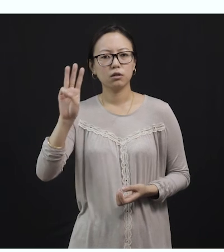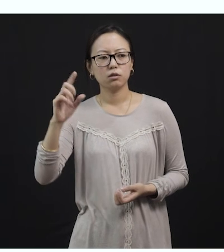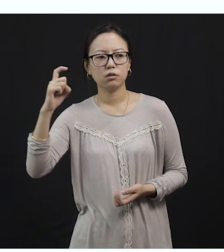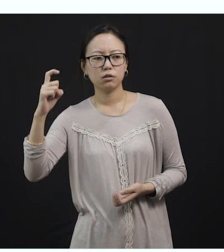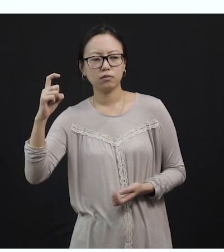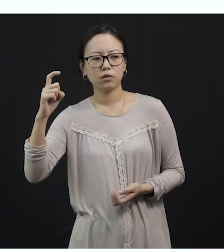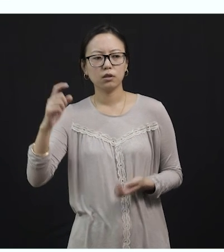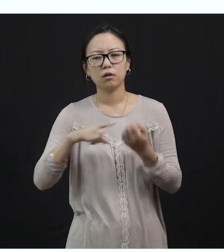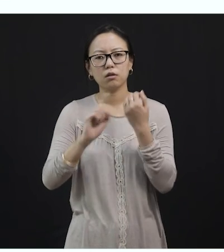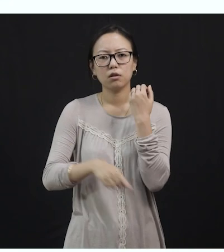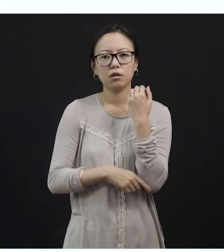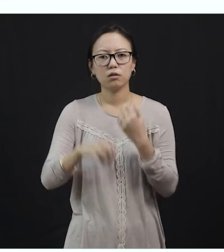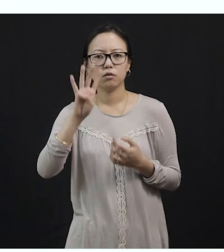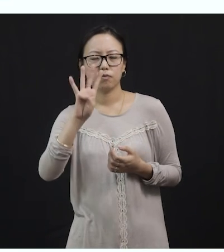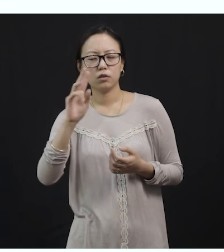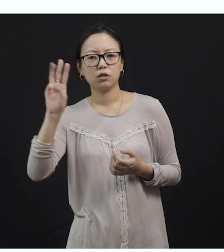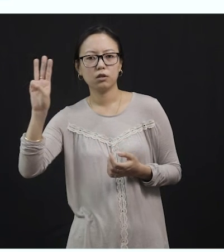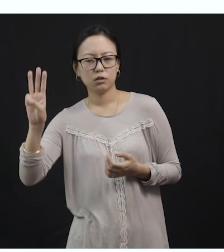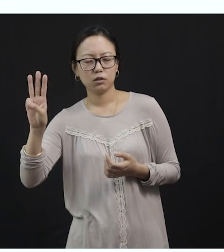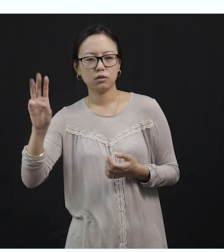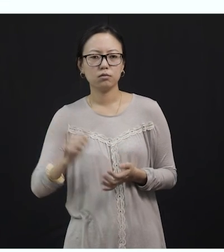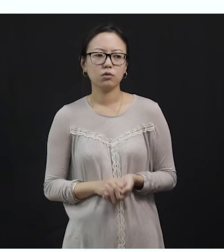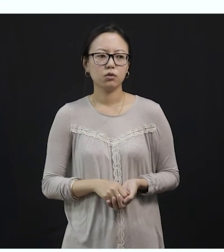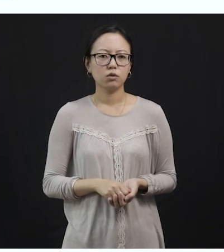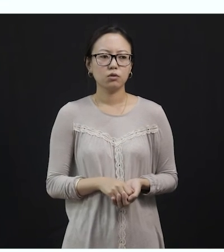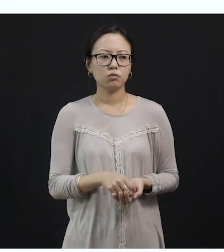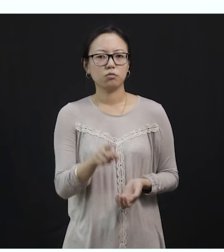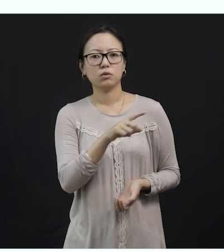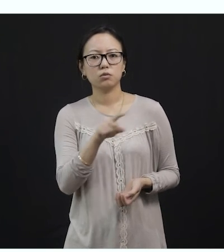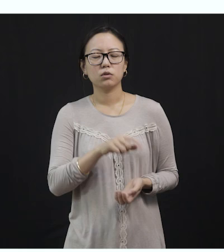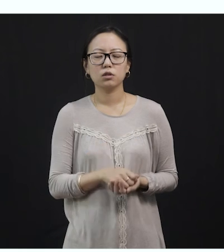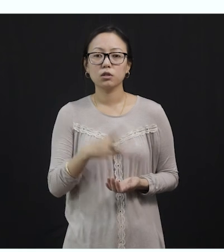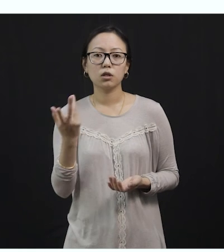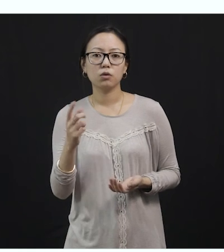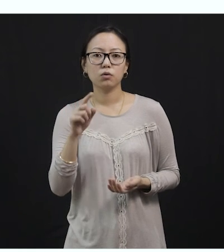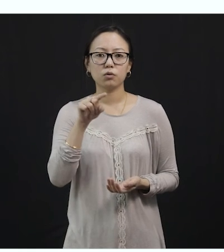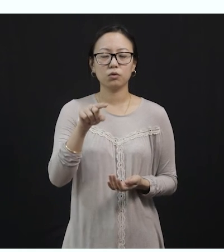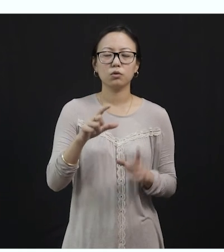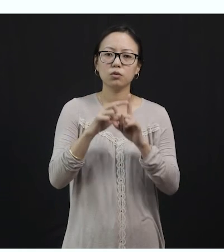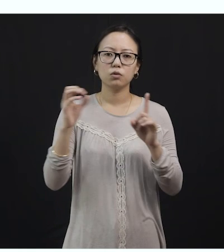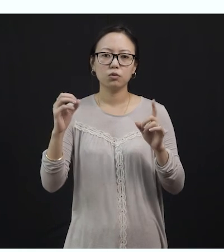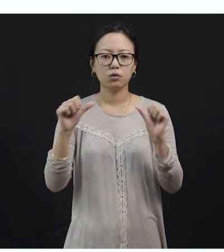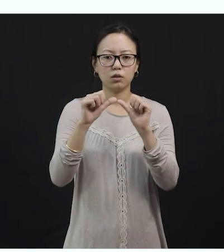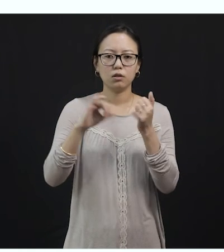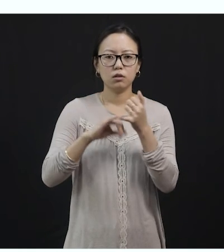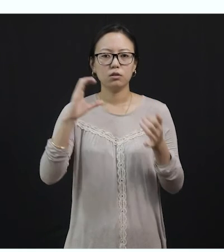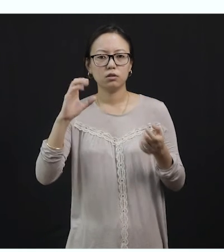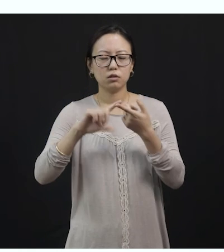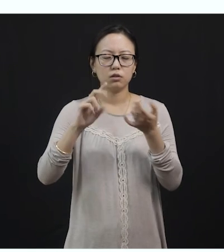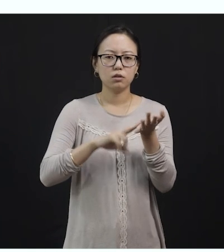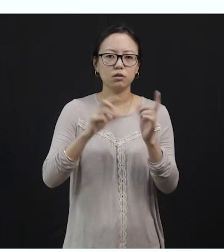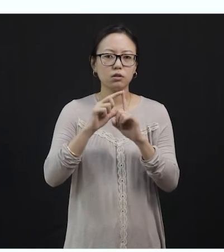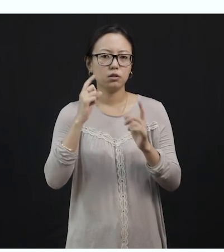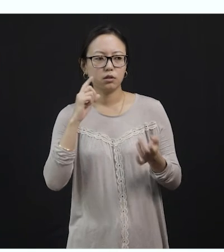and finally 43. So this is how you arrange from smallest to biggest. All right, children? Now, similarly, you